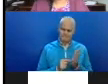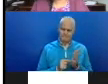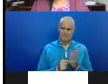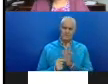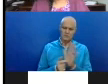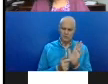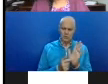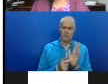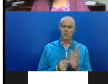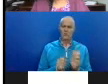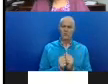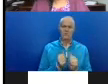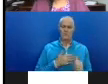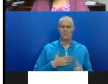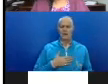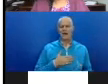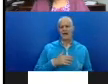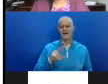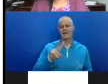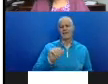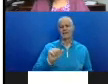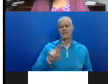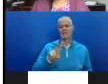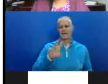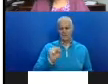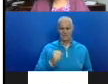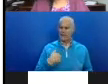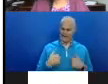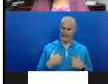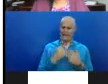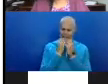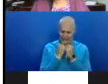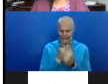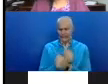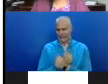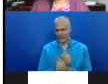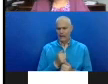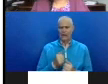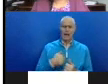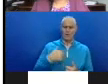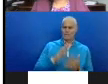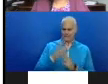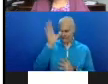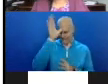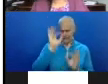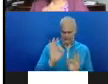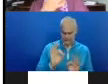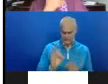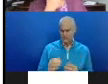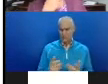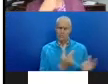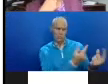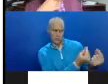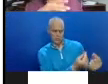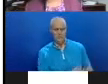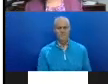resonant with our values around respect and caring and kindness, and what the dads we want to be and the partners we want to be. Mm-hmm. So I'm